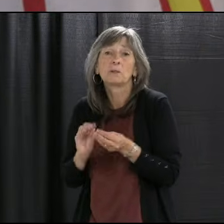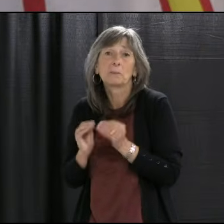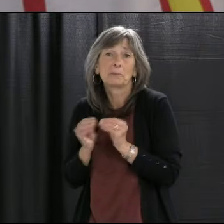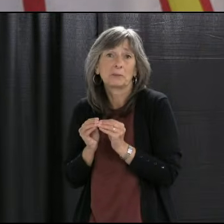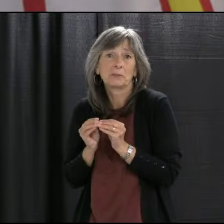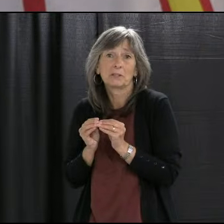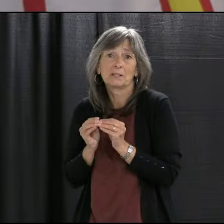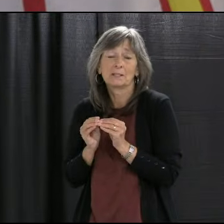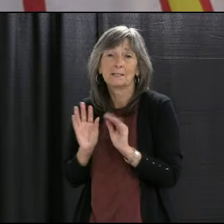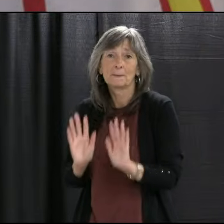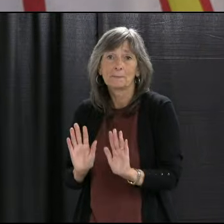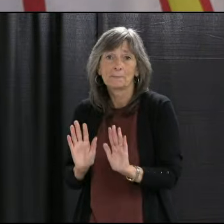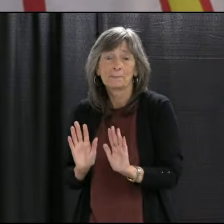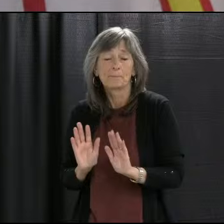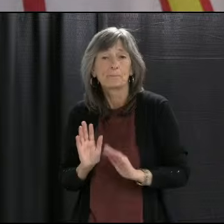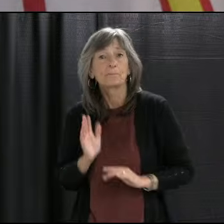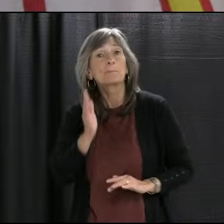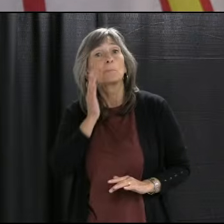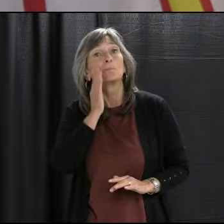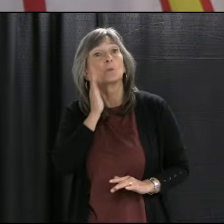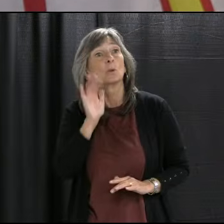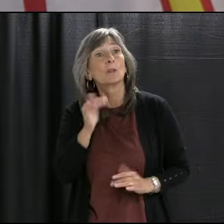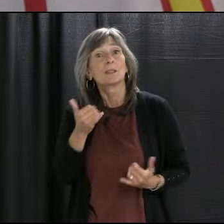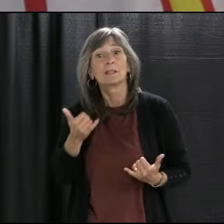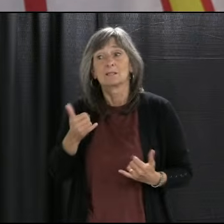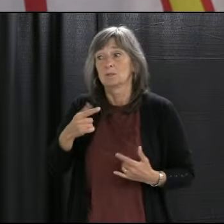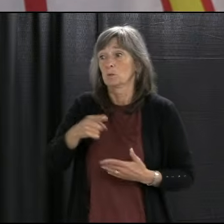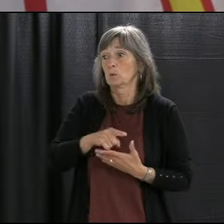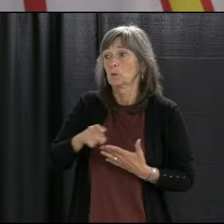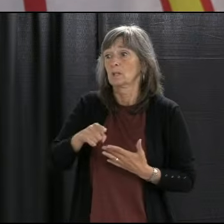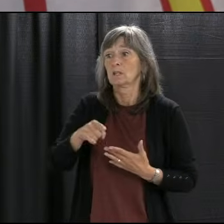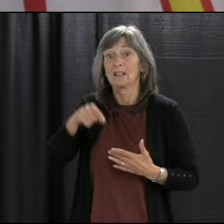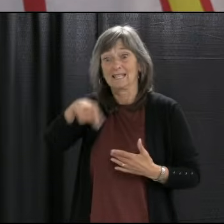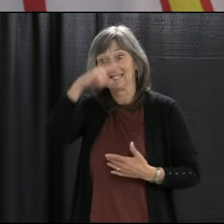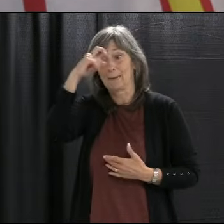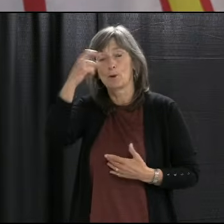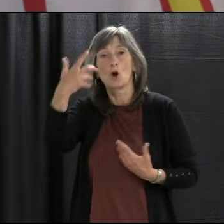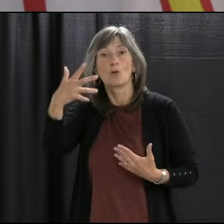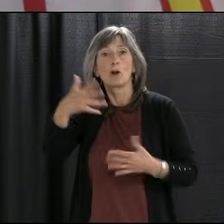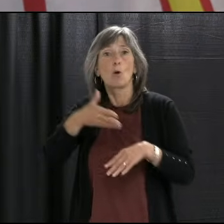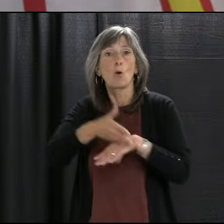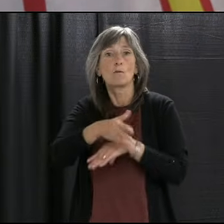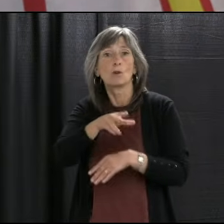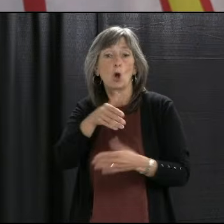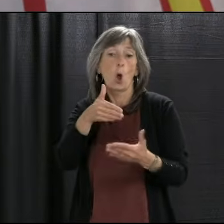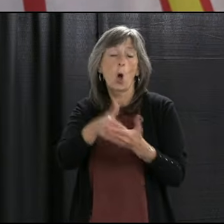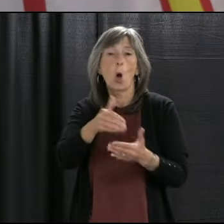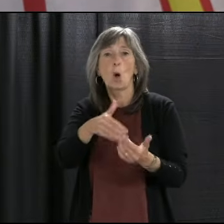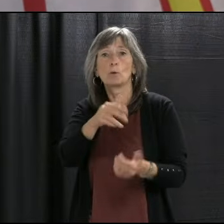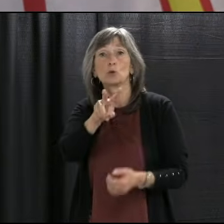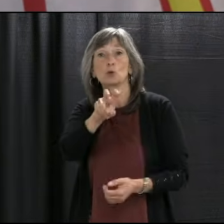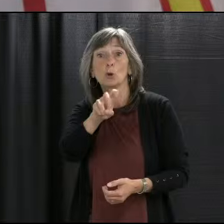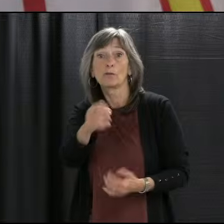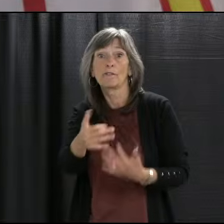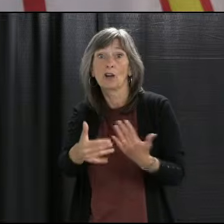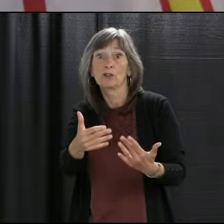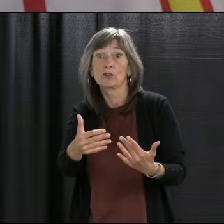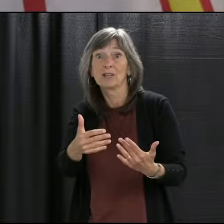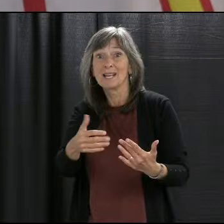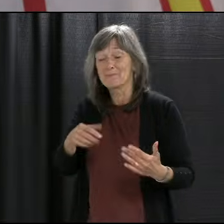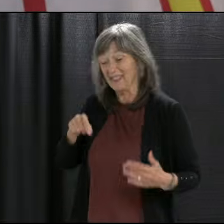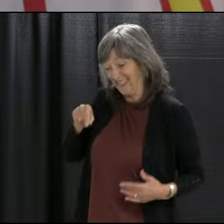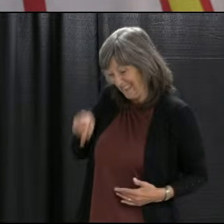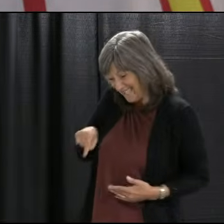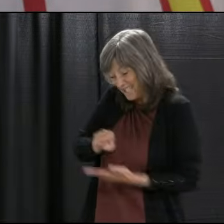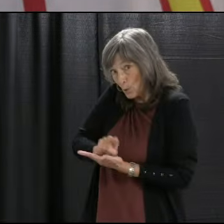talked about over close to 200 fires already this summer. But just in the past week, we've had 28